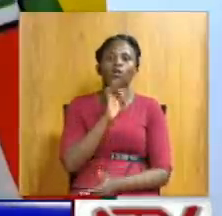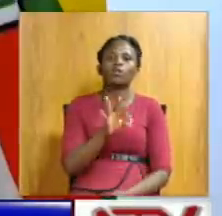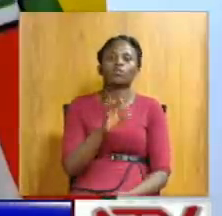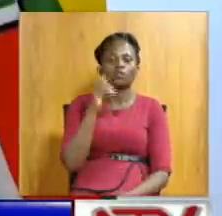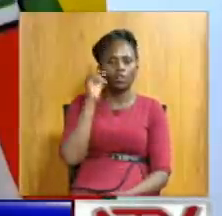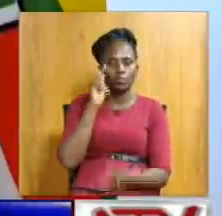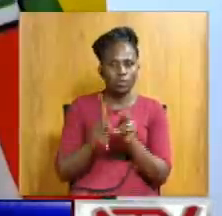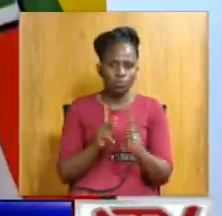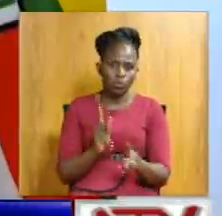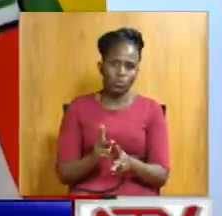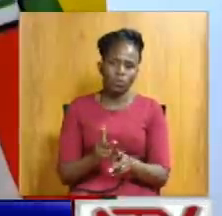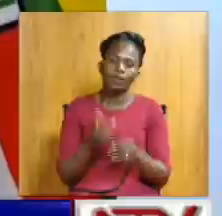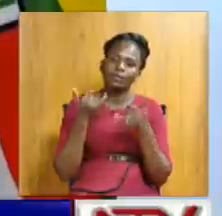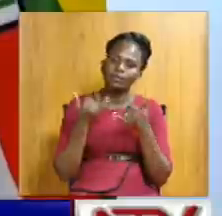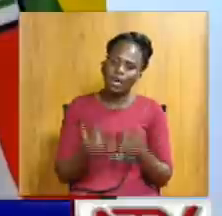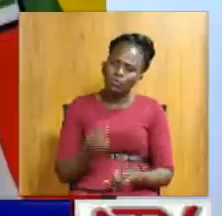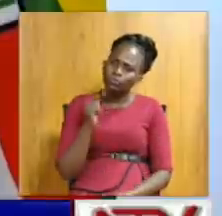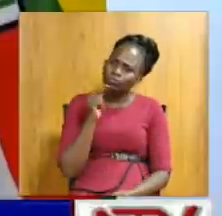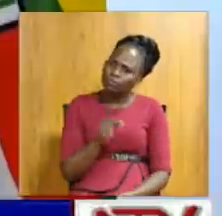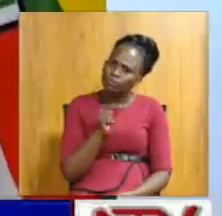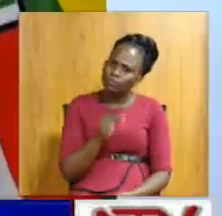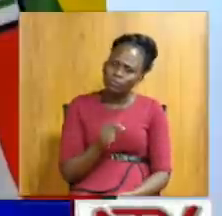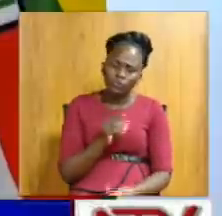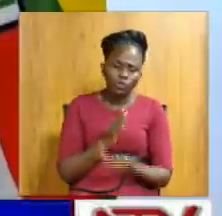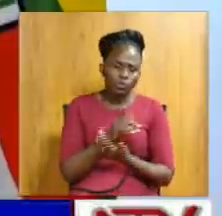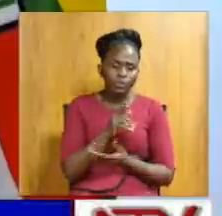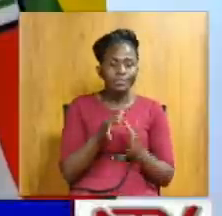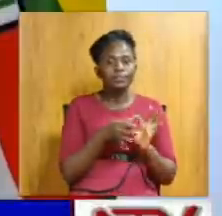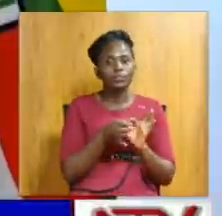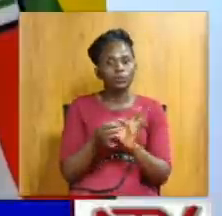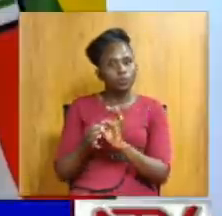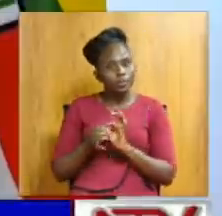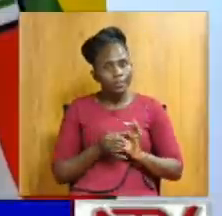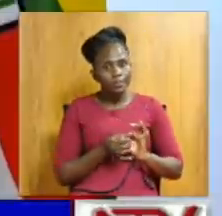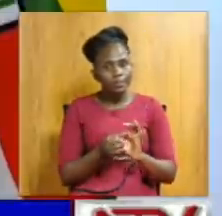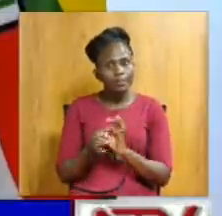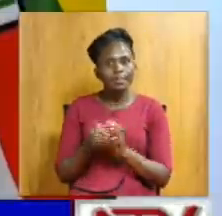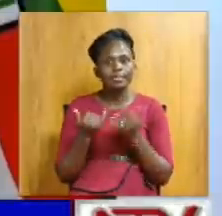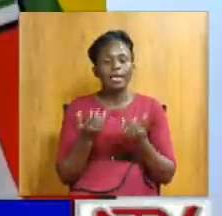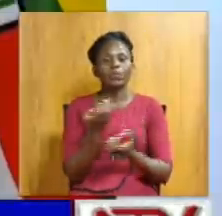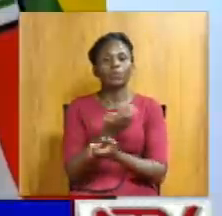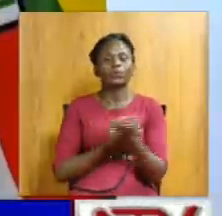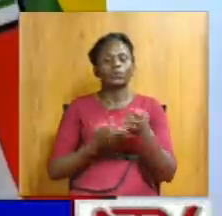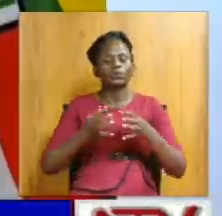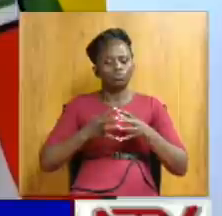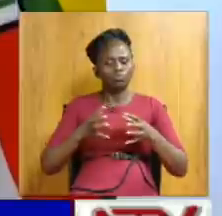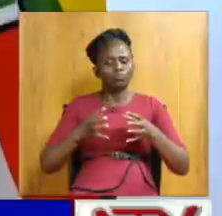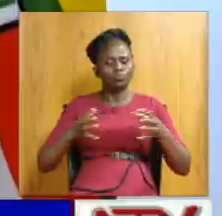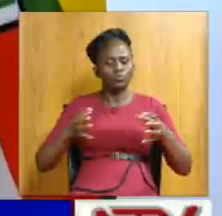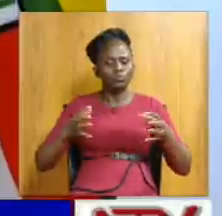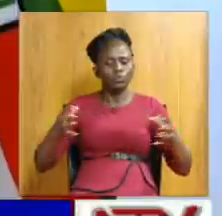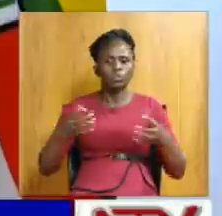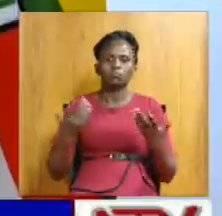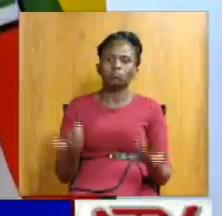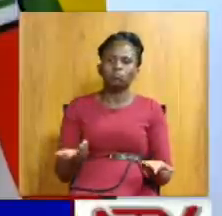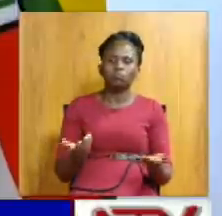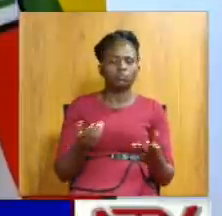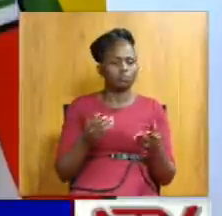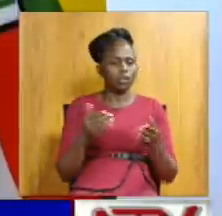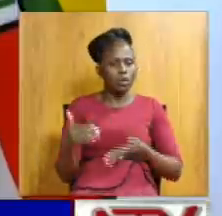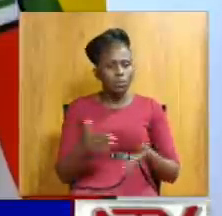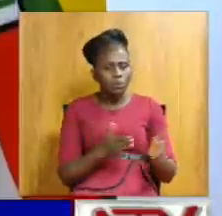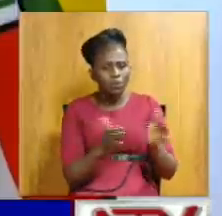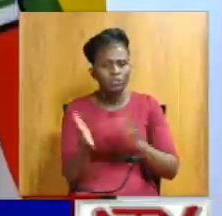As a consequence of this unity, the economy has grown, the infrastructure has